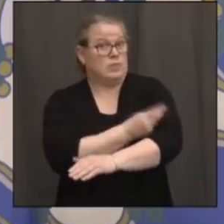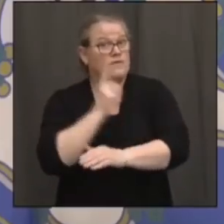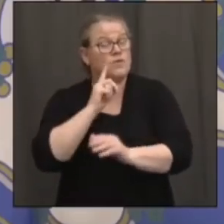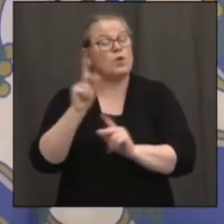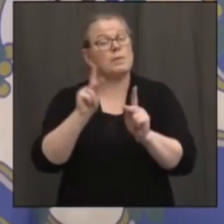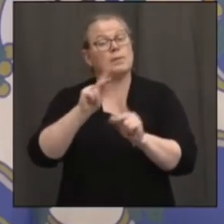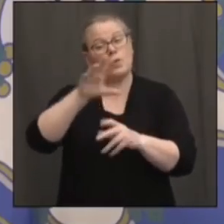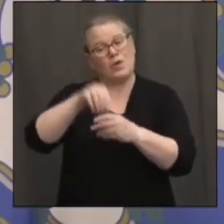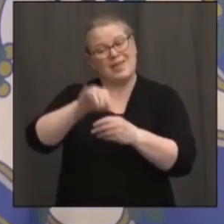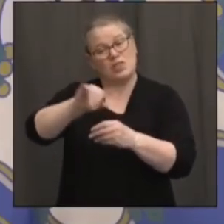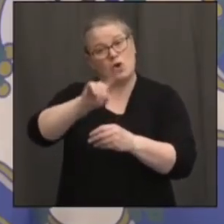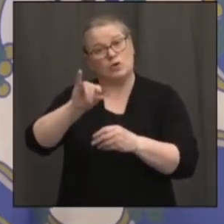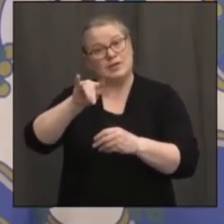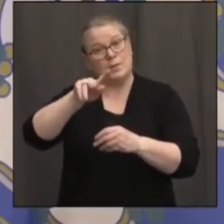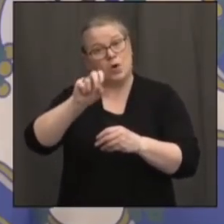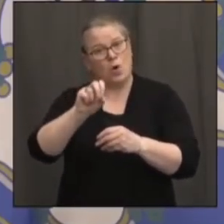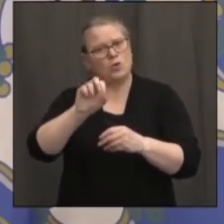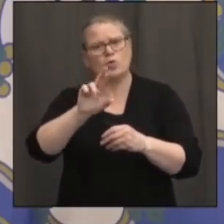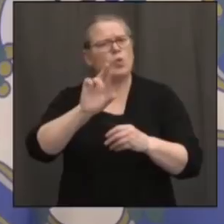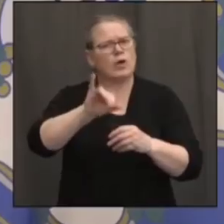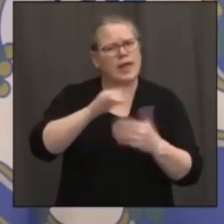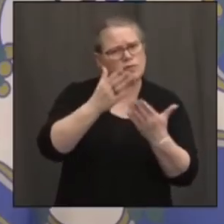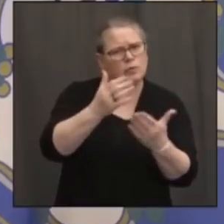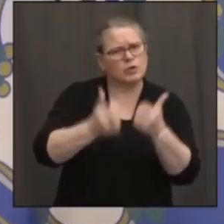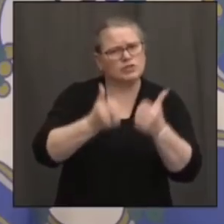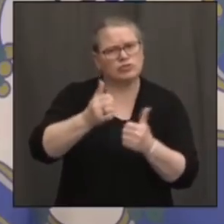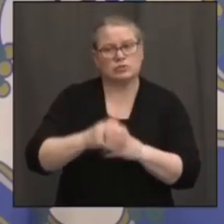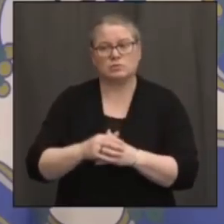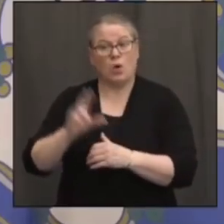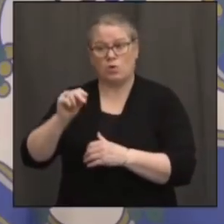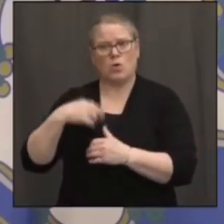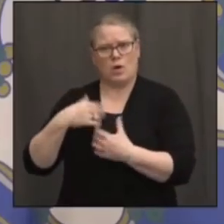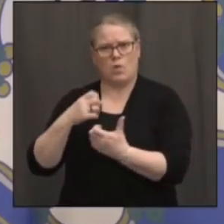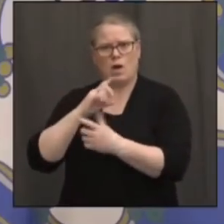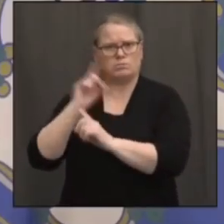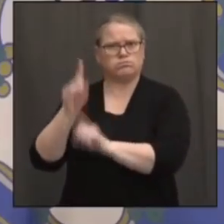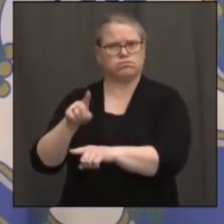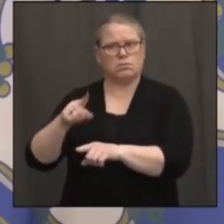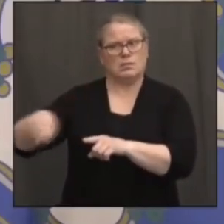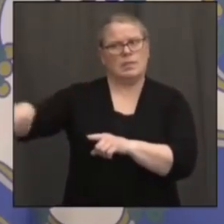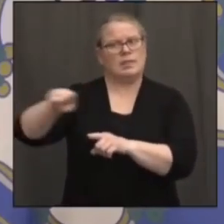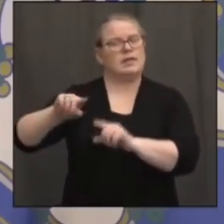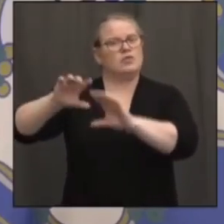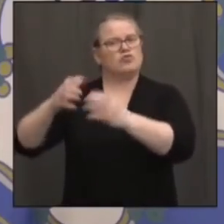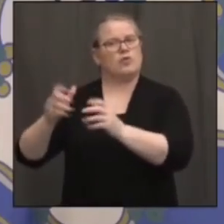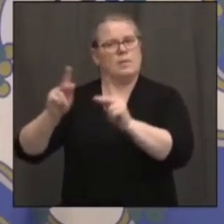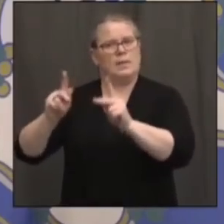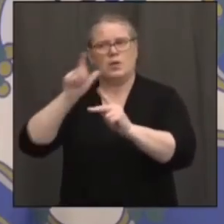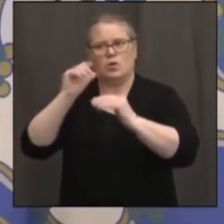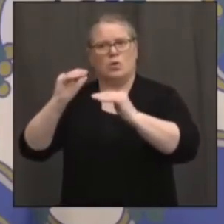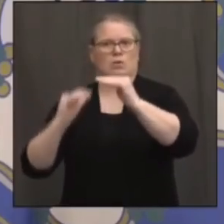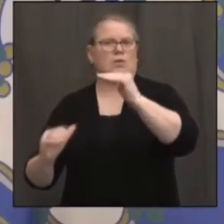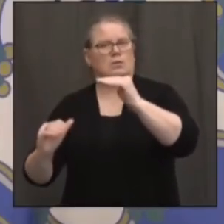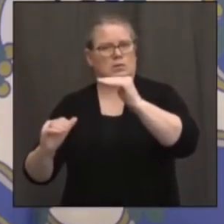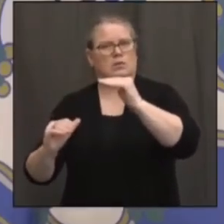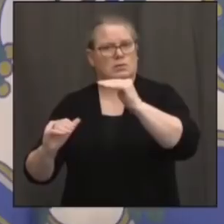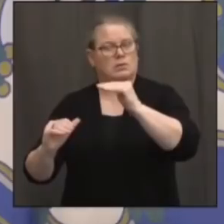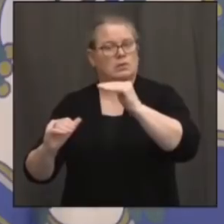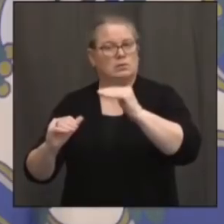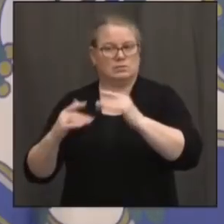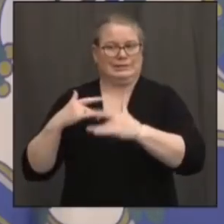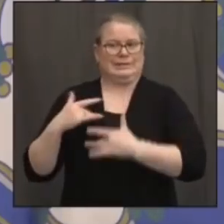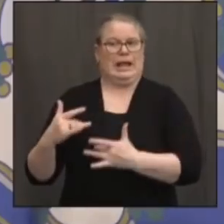recommendation? No, I want them to do that. I want to make sure that these underserved populations that are much more likely to be at